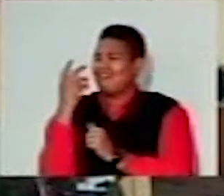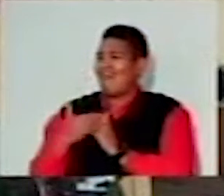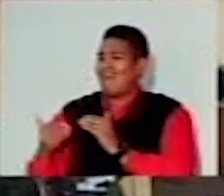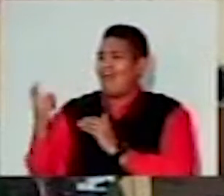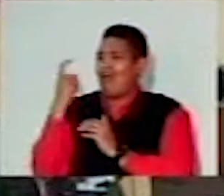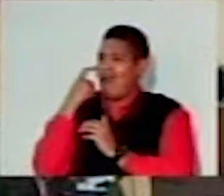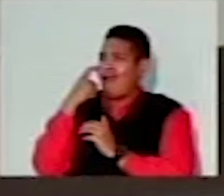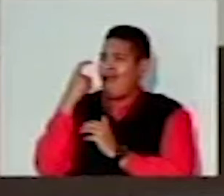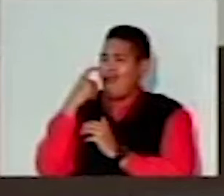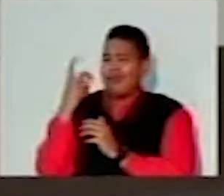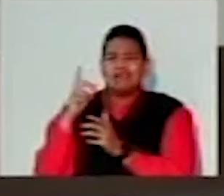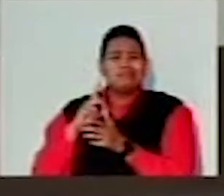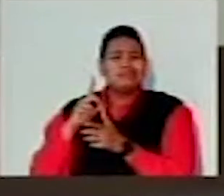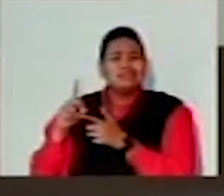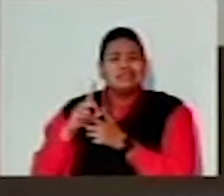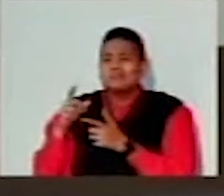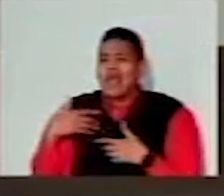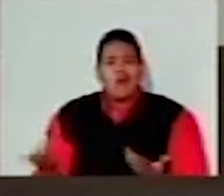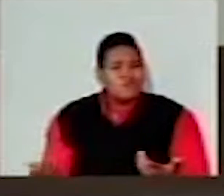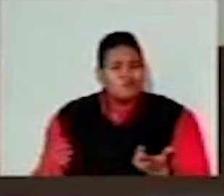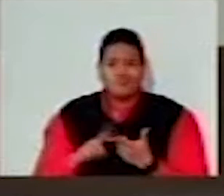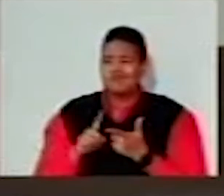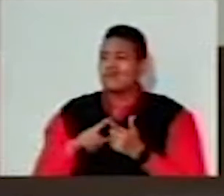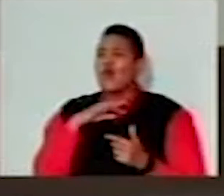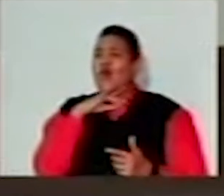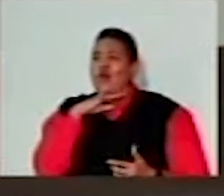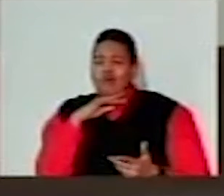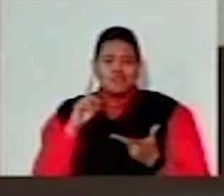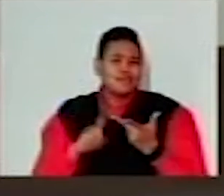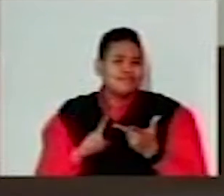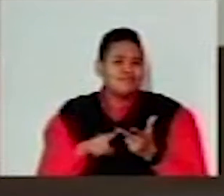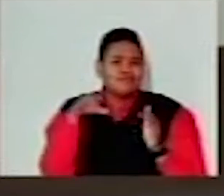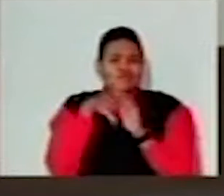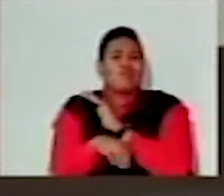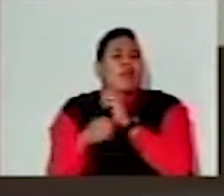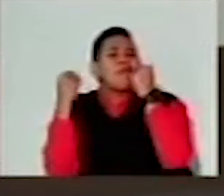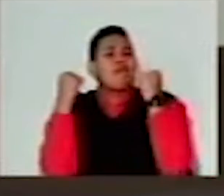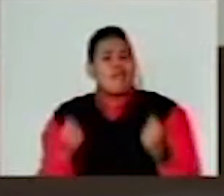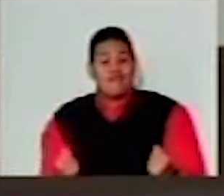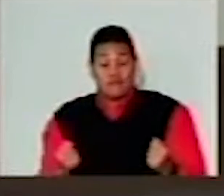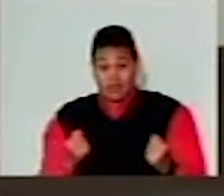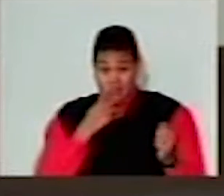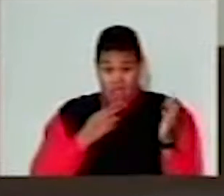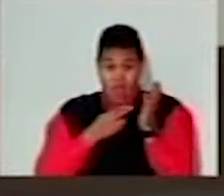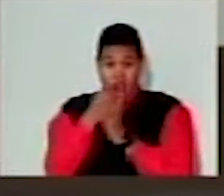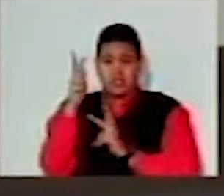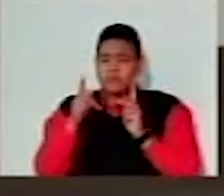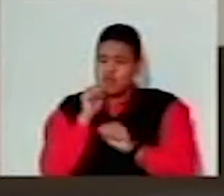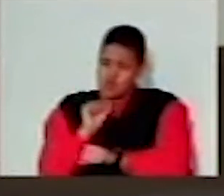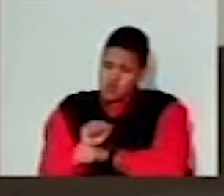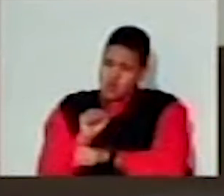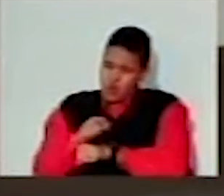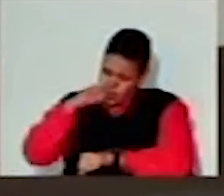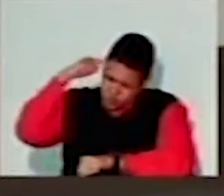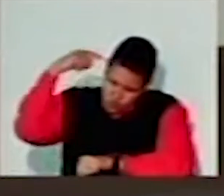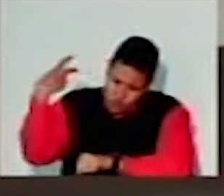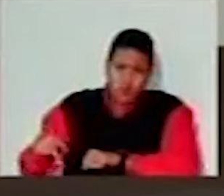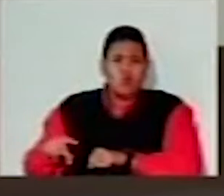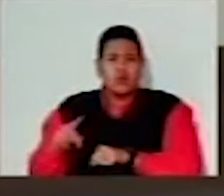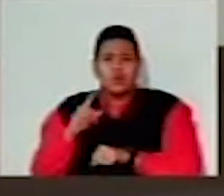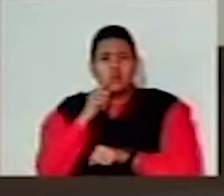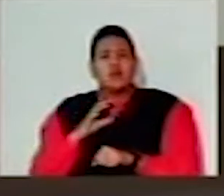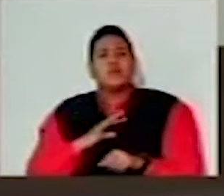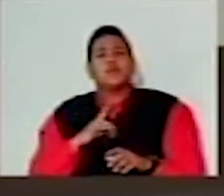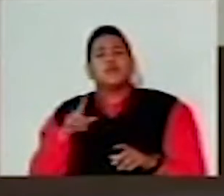with corruption, and with crime in this country. And the honest, hard-working people of this country, exemplified by